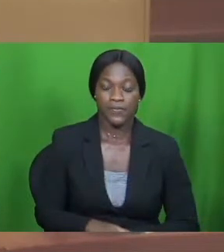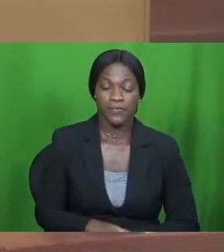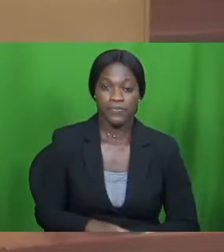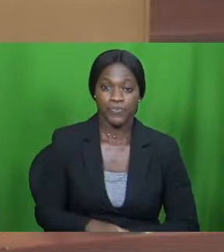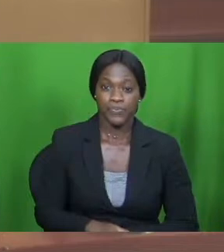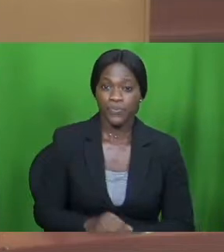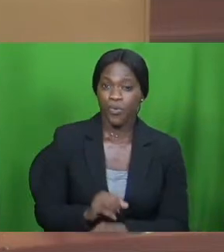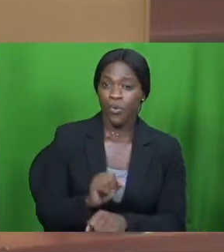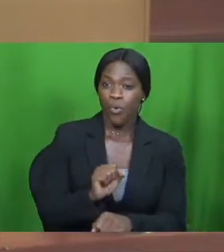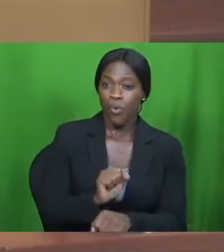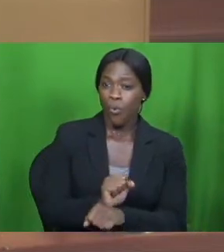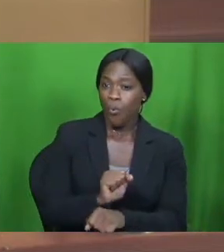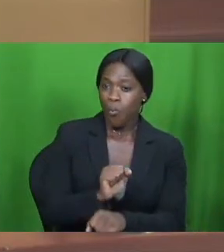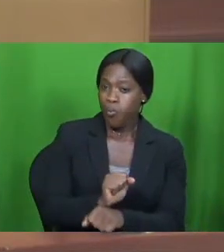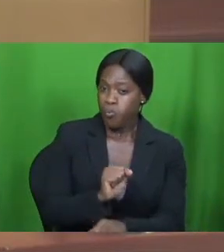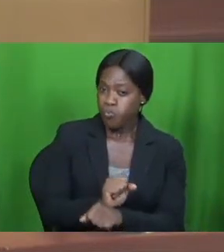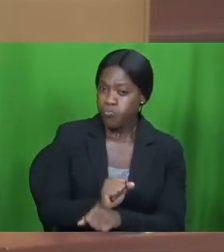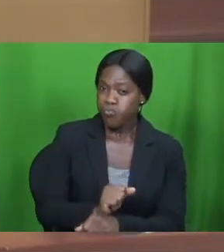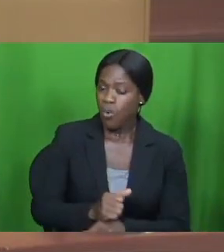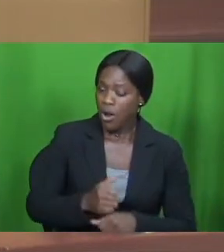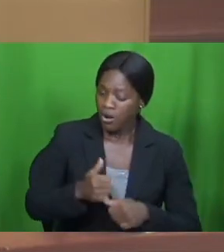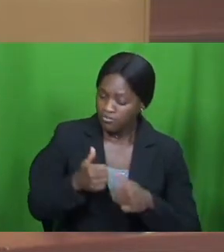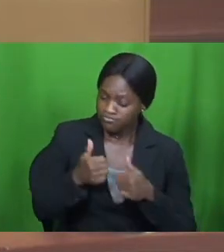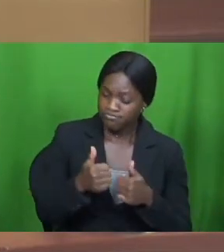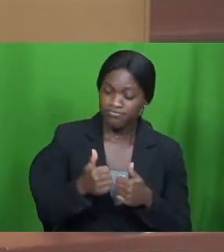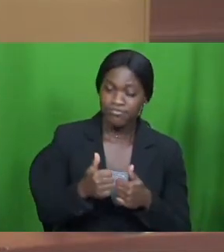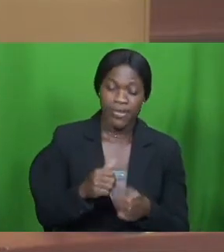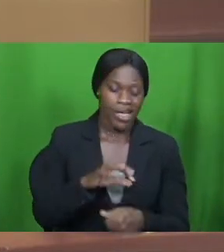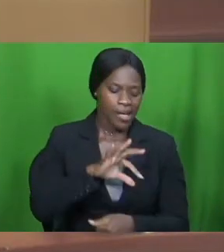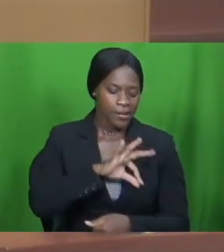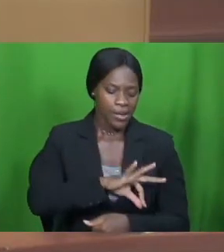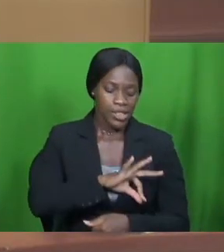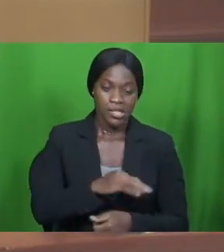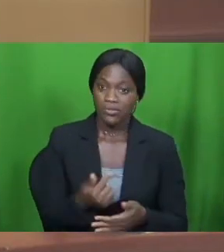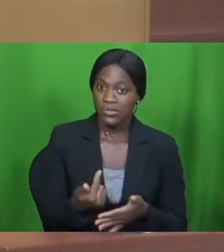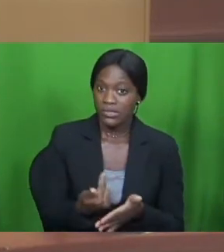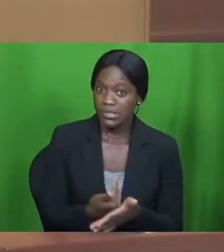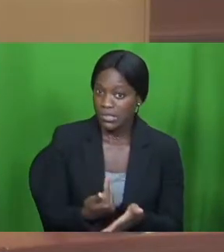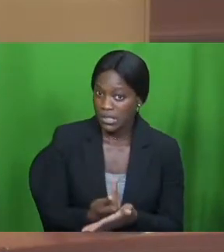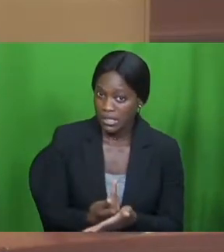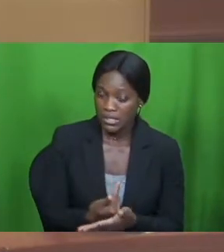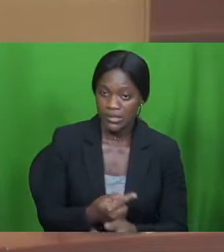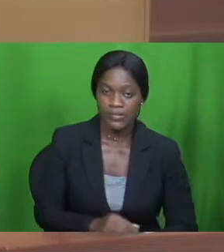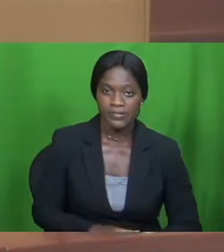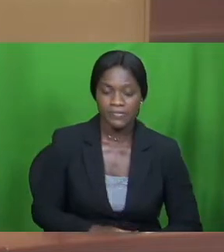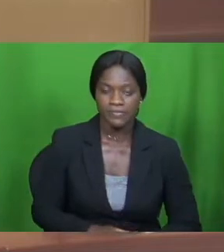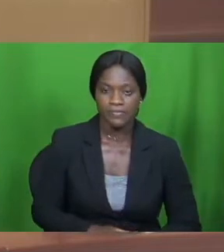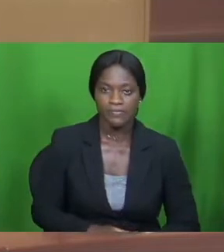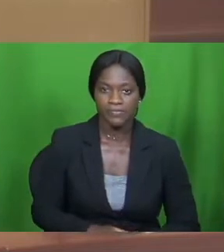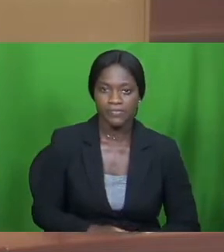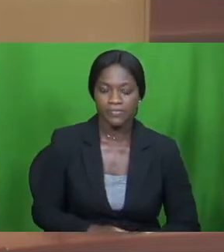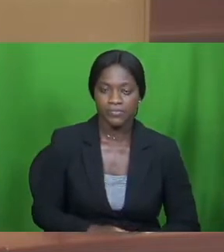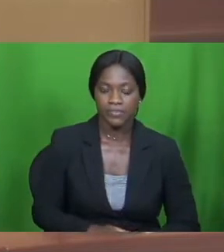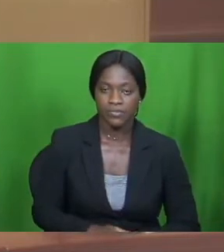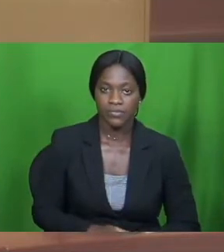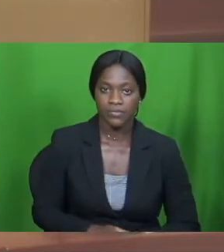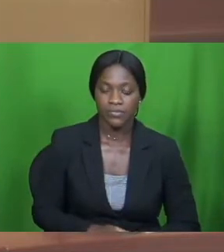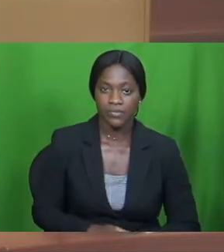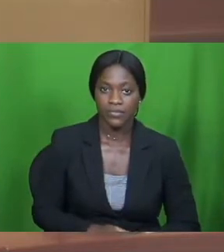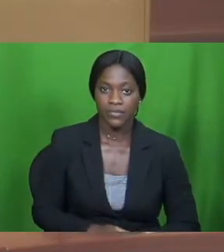diligently as a diplomat to the benefit of Ghana, but more than that, even after he had